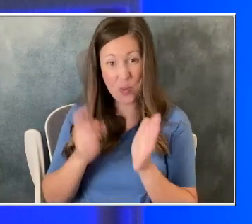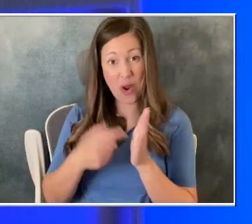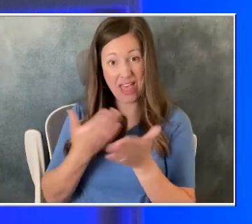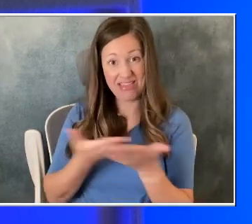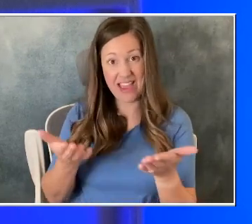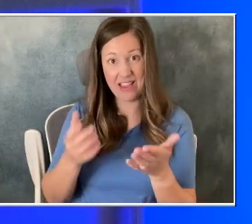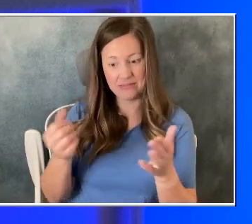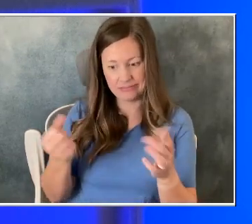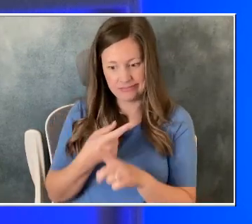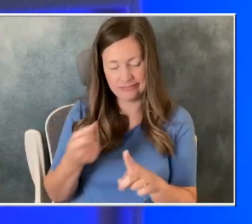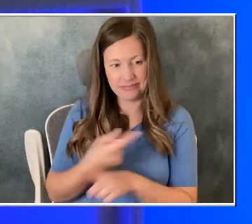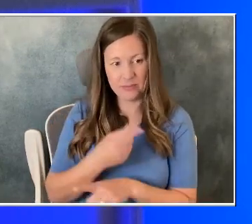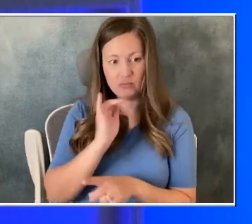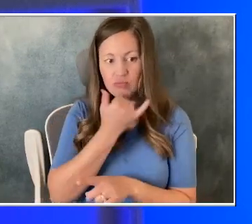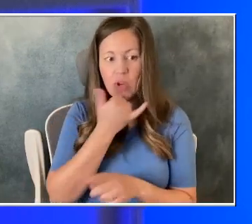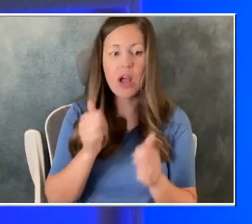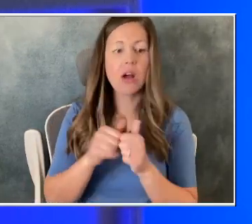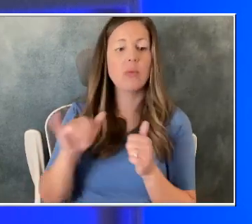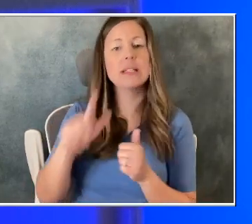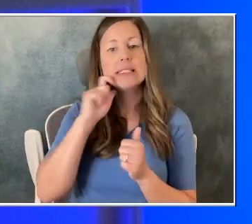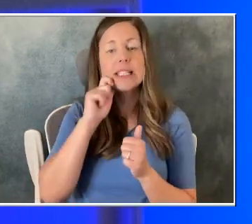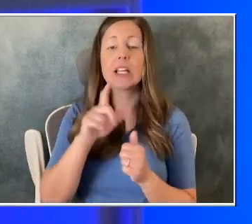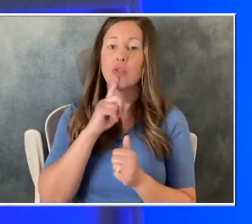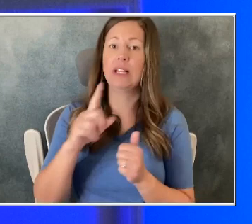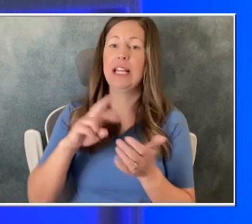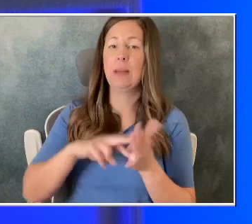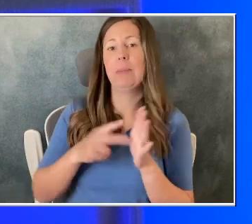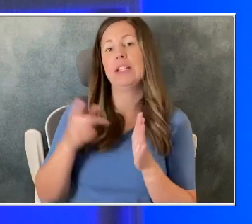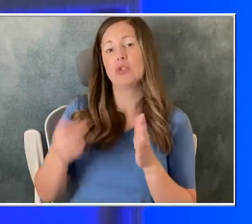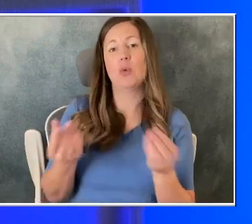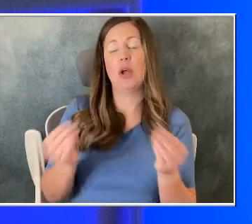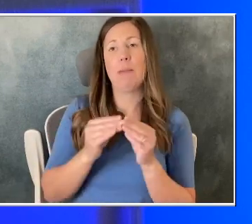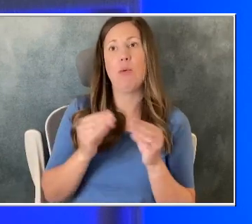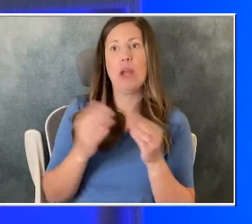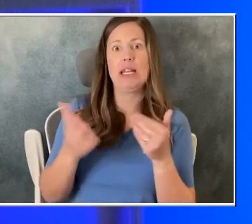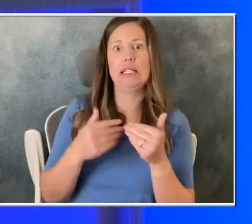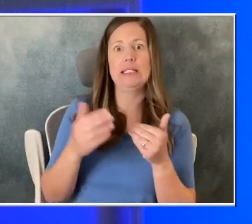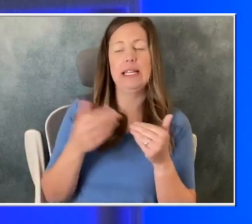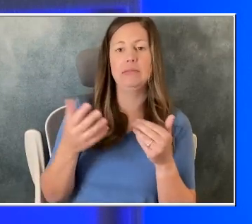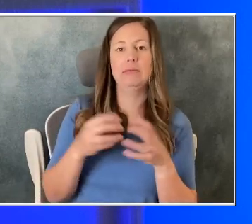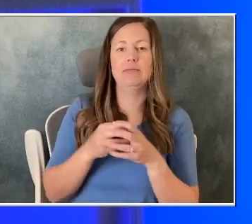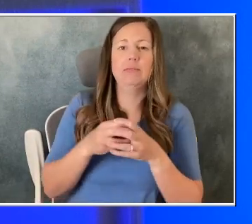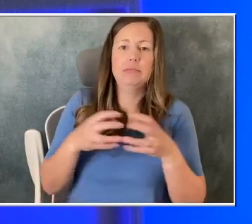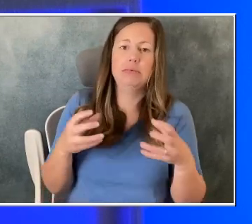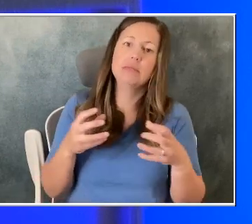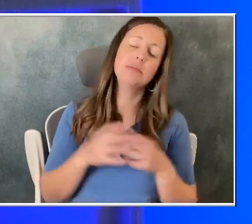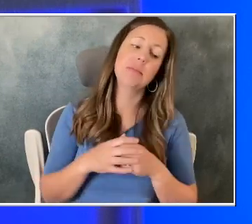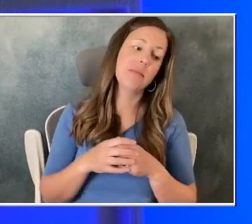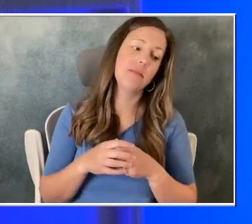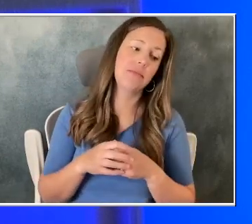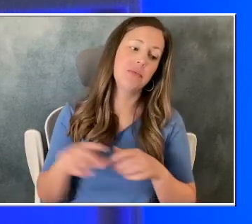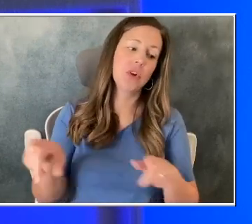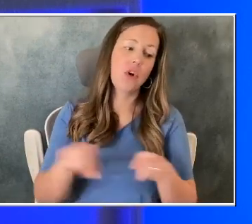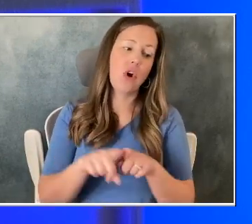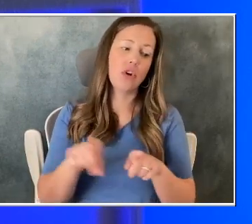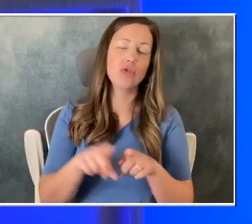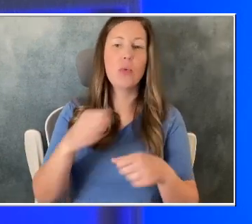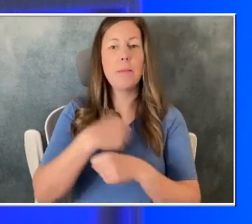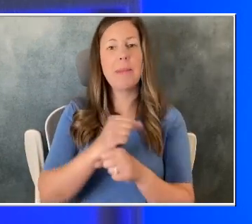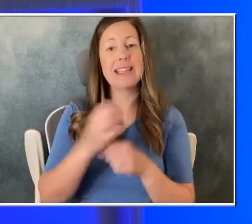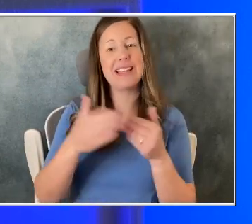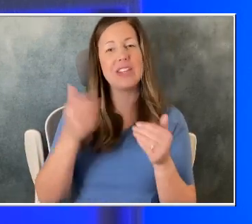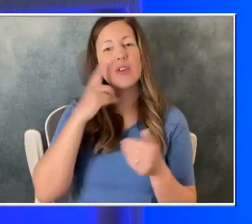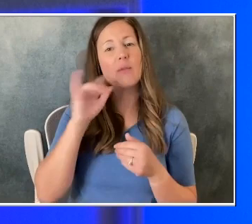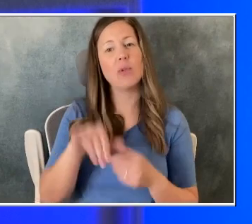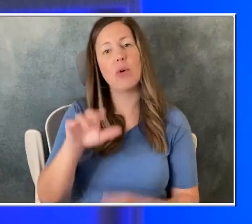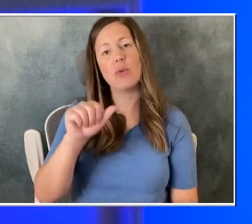that's a problem because that makes you more prone to inflammation. Also, it makes it easier for these allergens or antigens